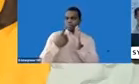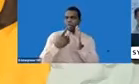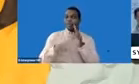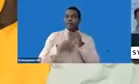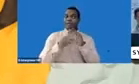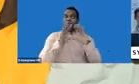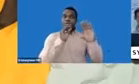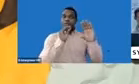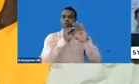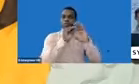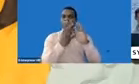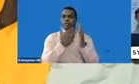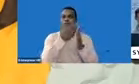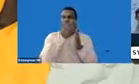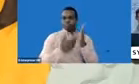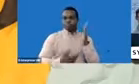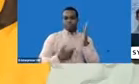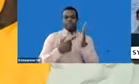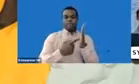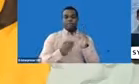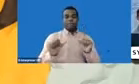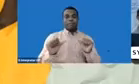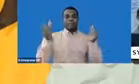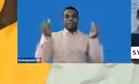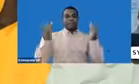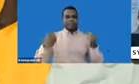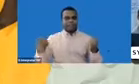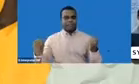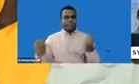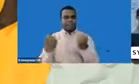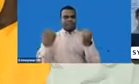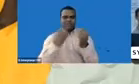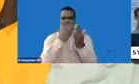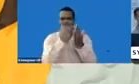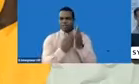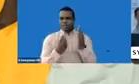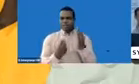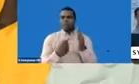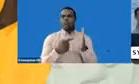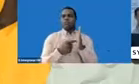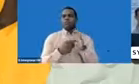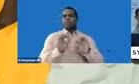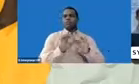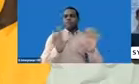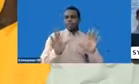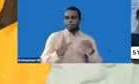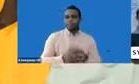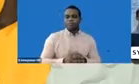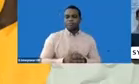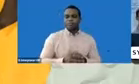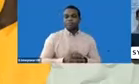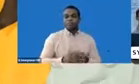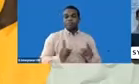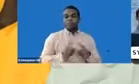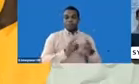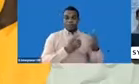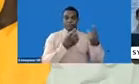different stages when feedback a response can be given to a feedback. We recommend